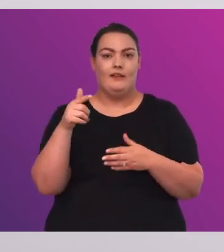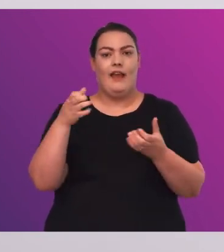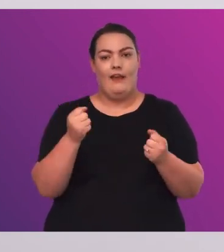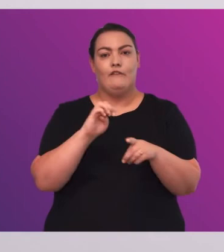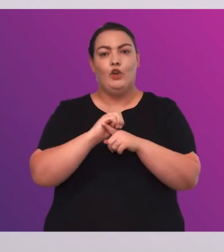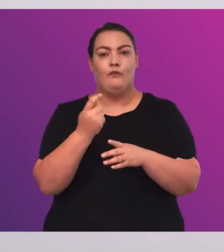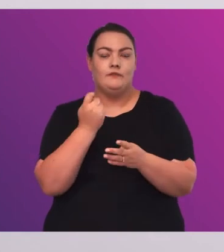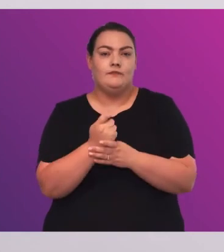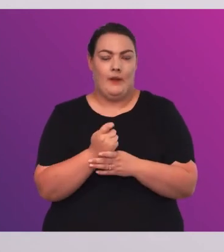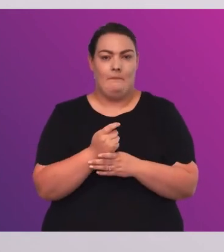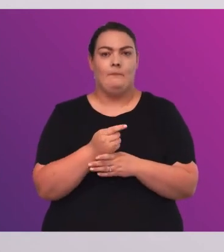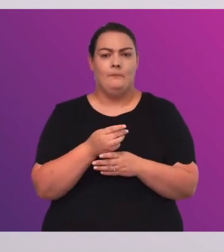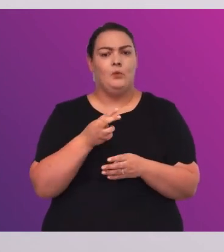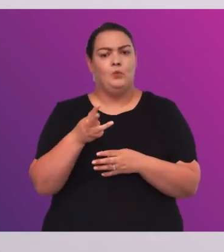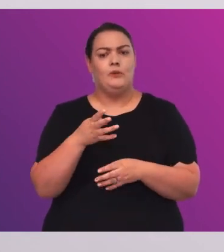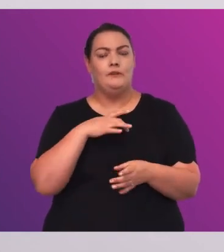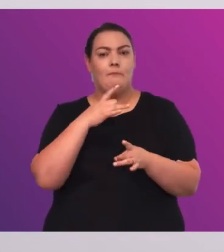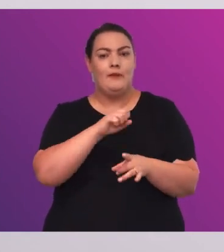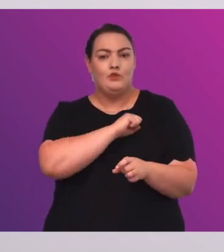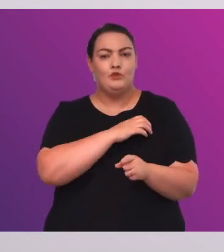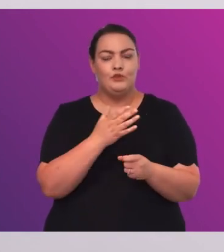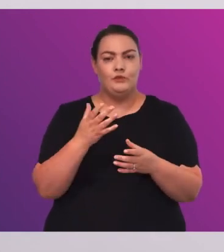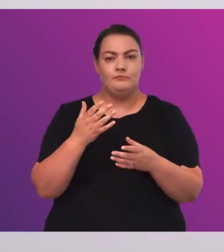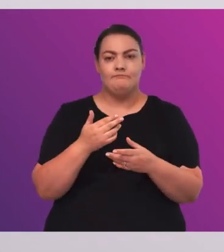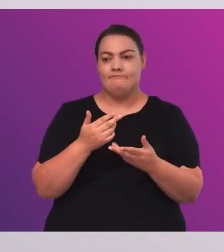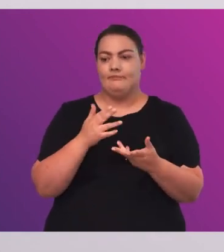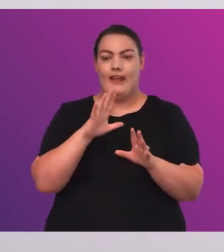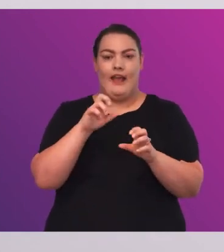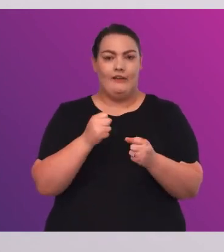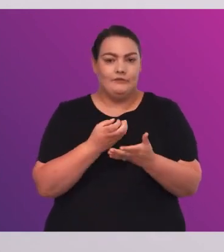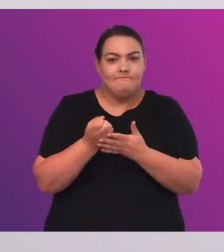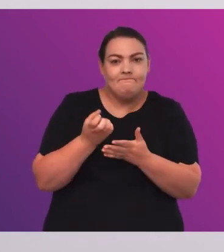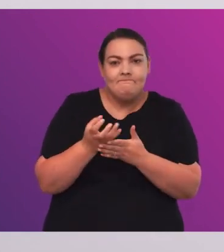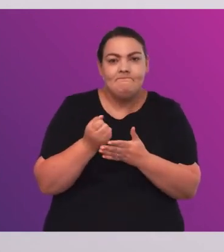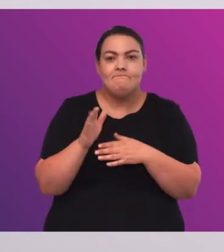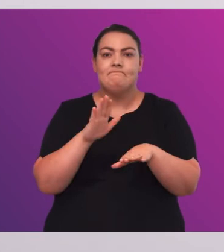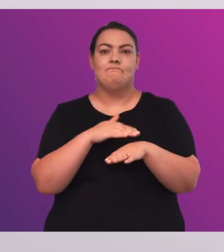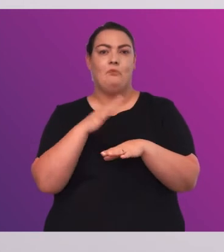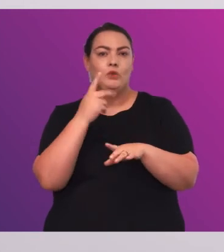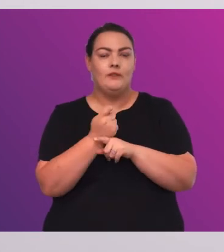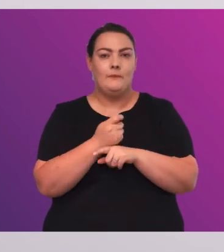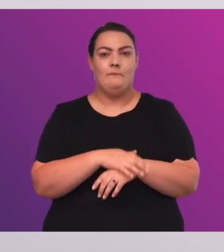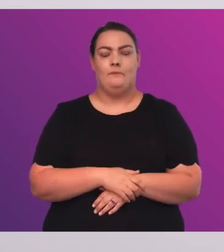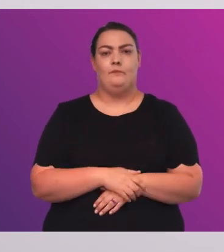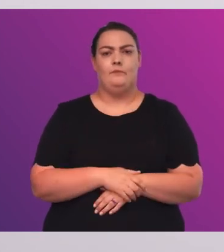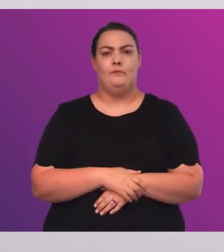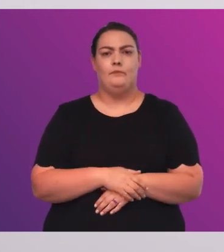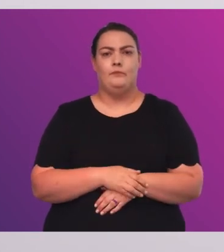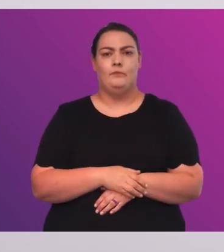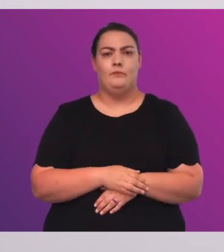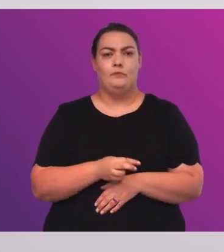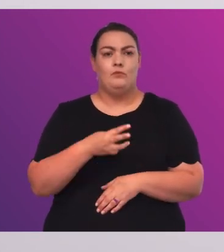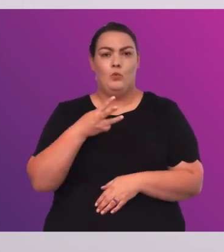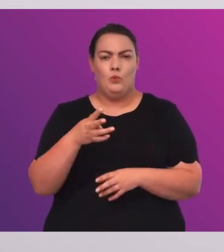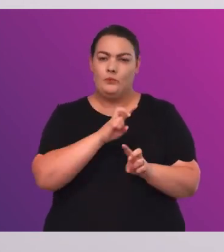sure that we open the correct account for you. They may ask you questions like, what money will be going into